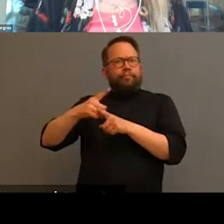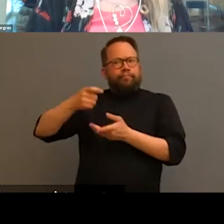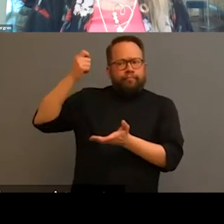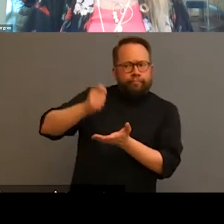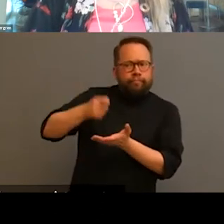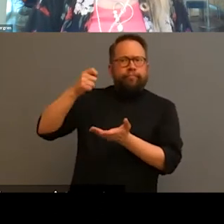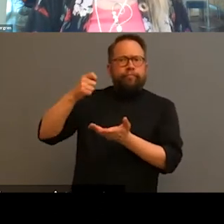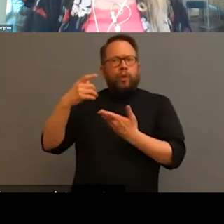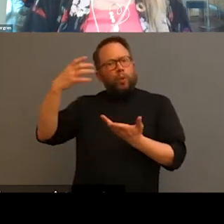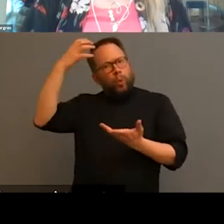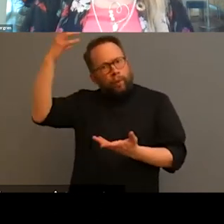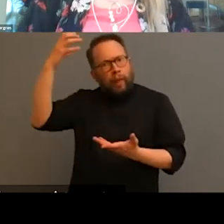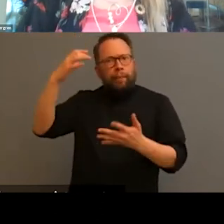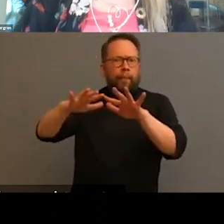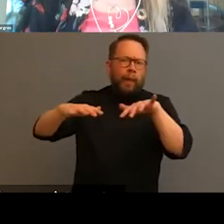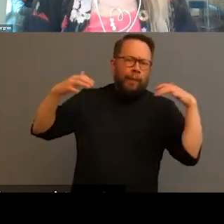municipalities and